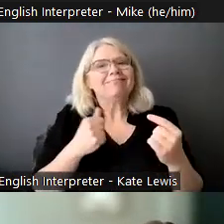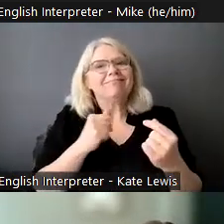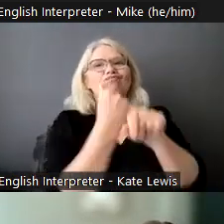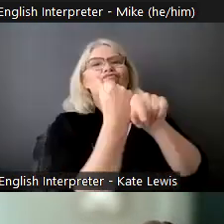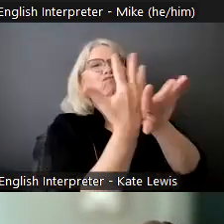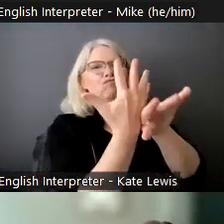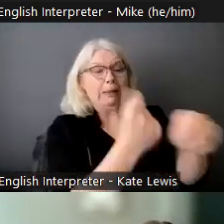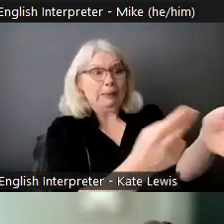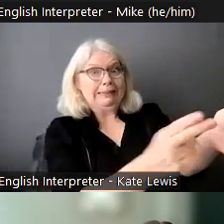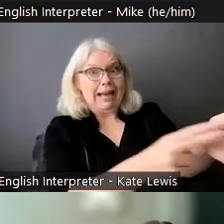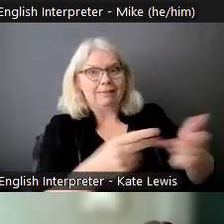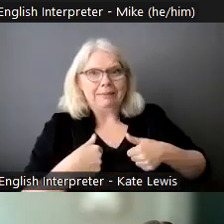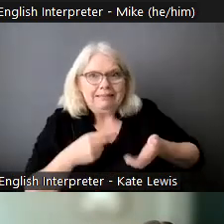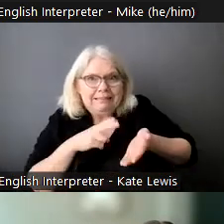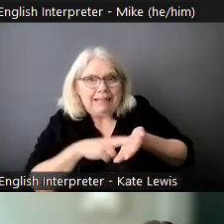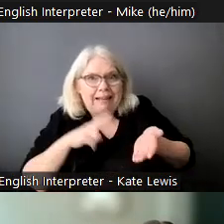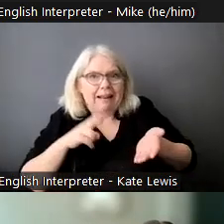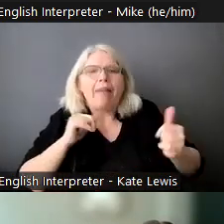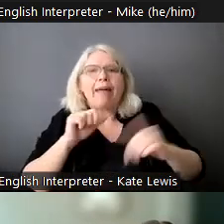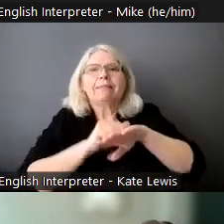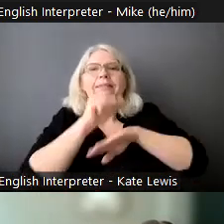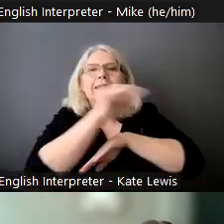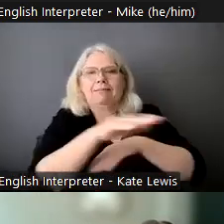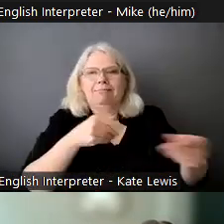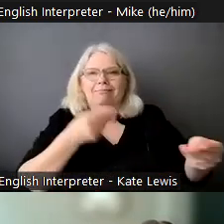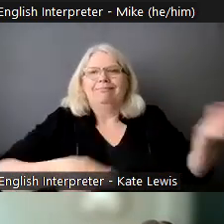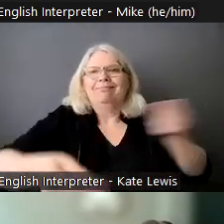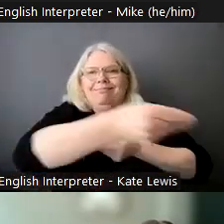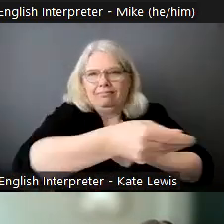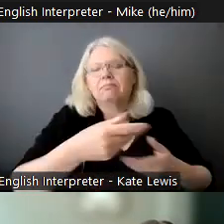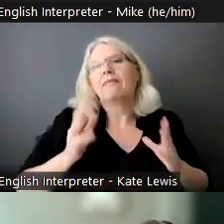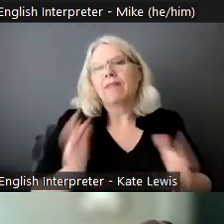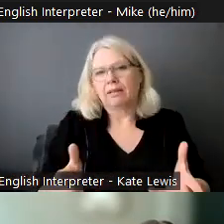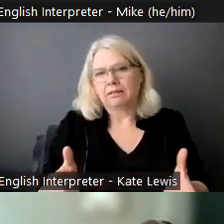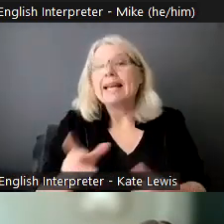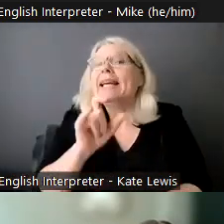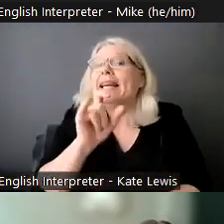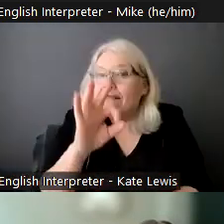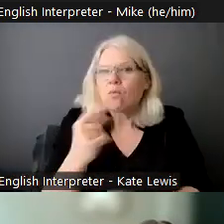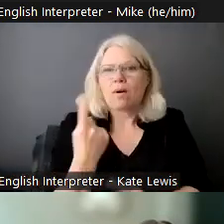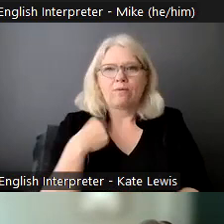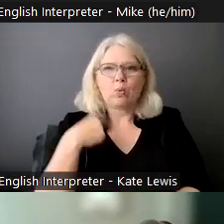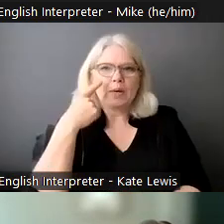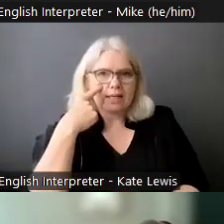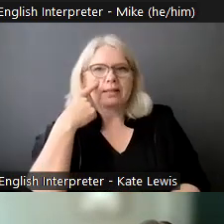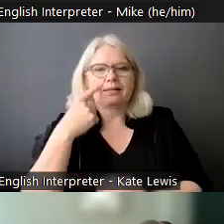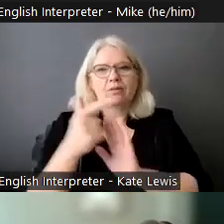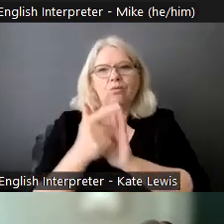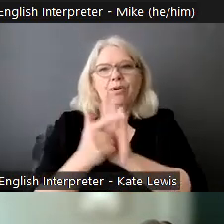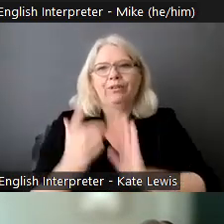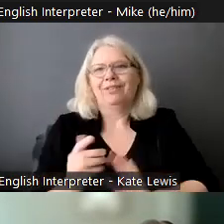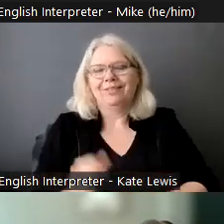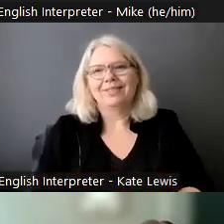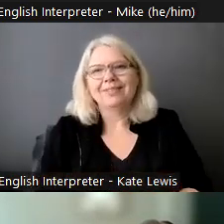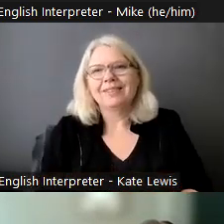then send them my copy. This only works if one of the witnesses is a lawyer. So you can't just have all your family members on